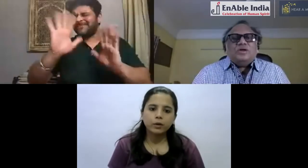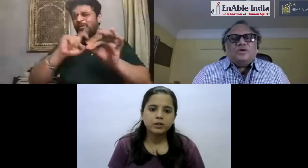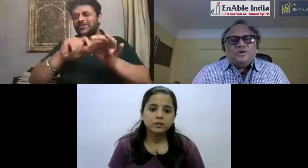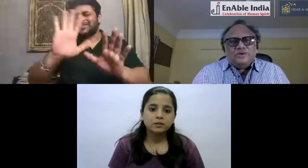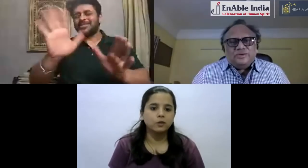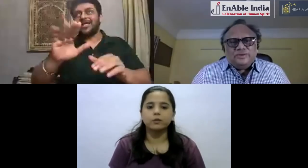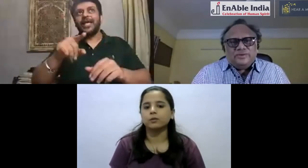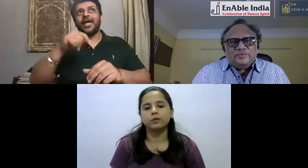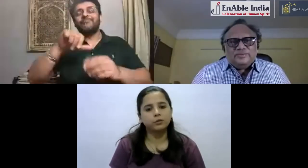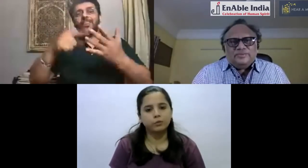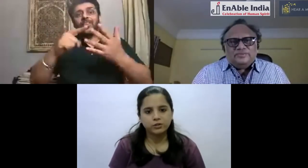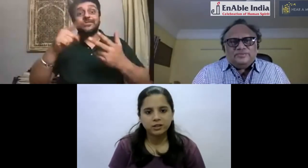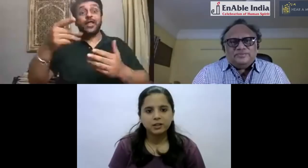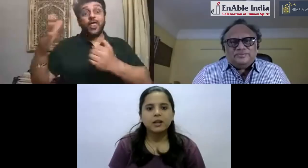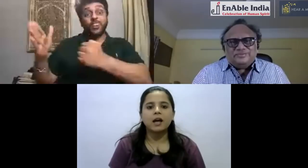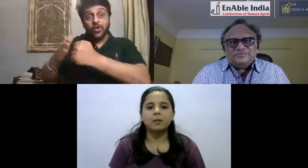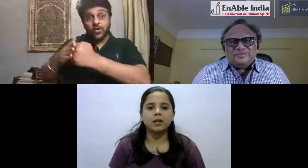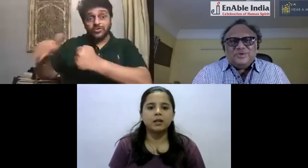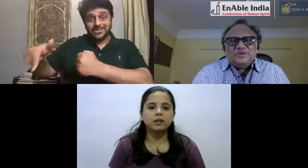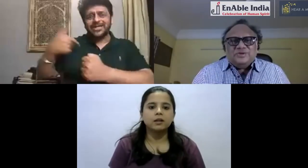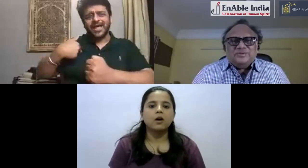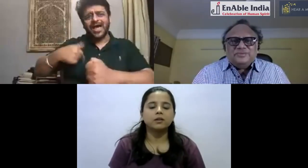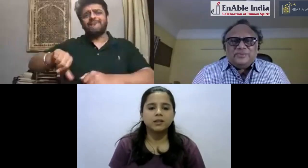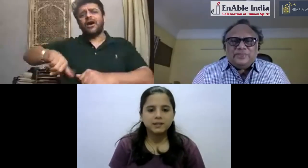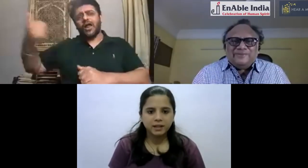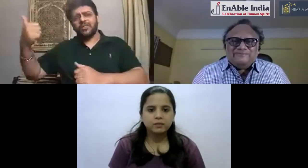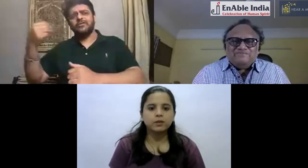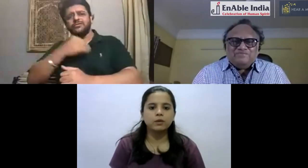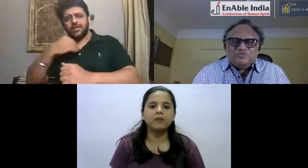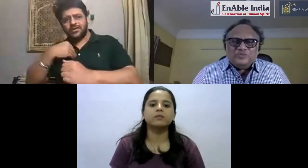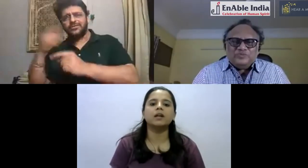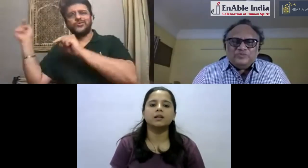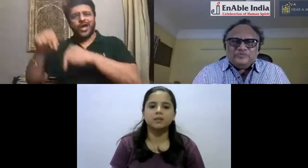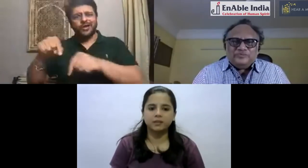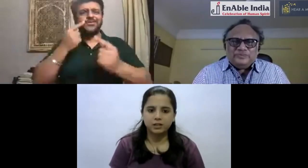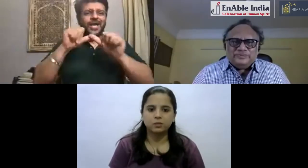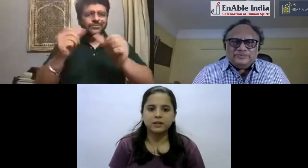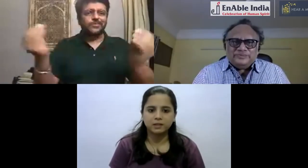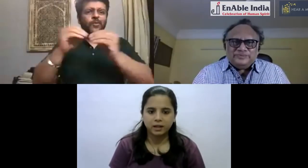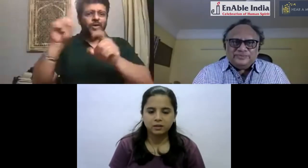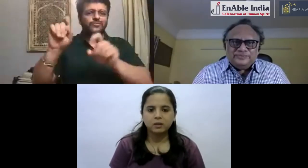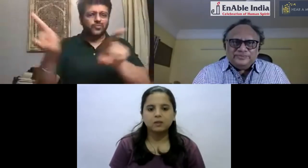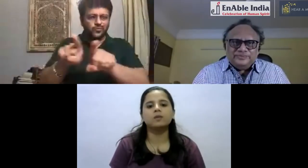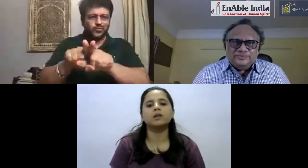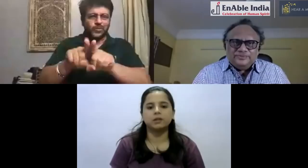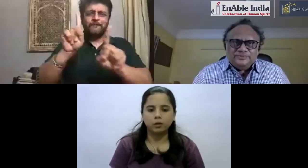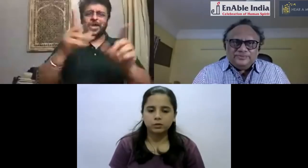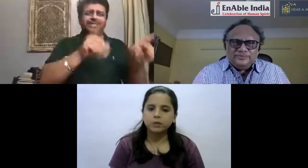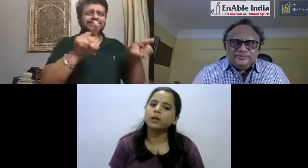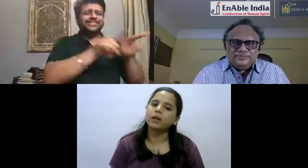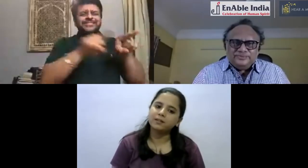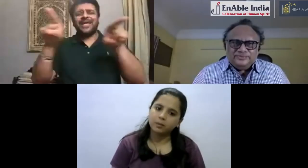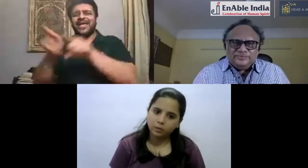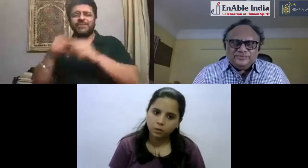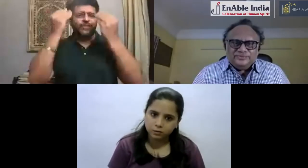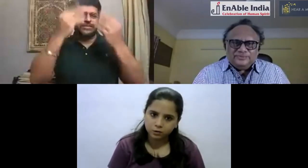Other questions? Oh no, not the question. On Thursday we do have the another session once again with another doctor.